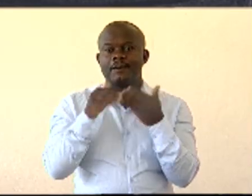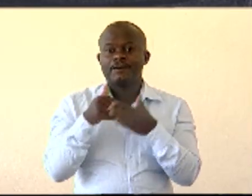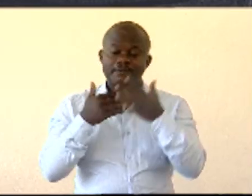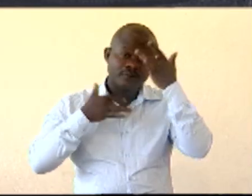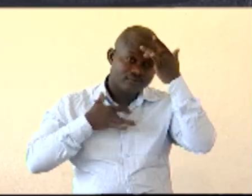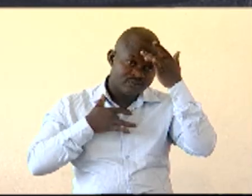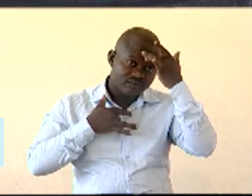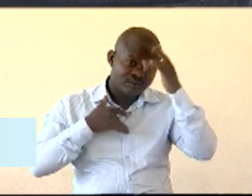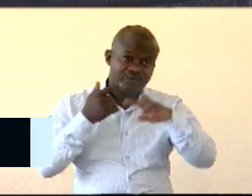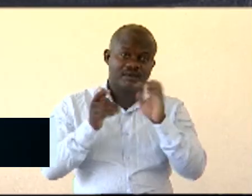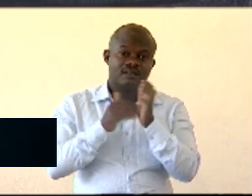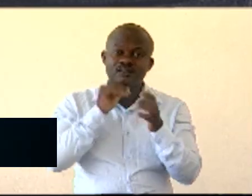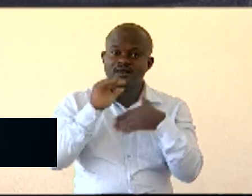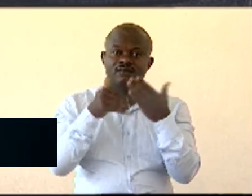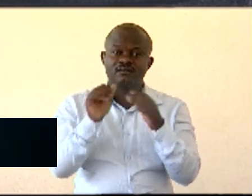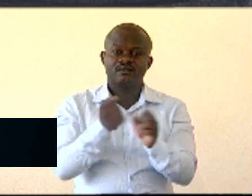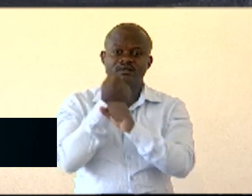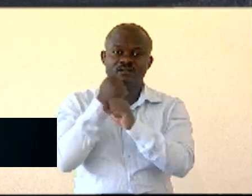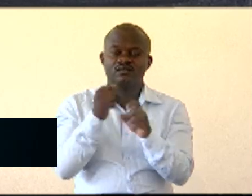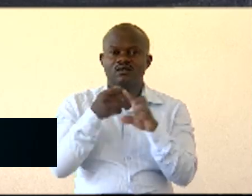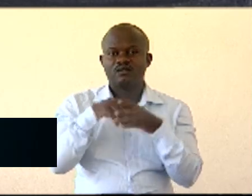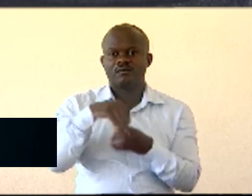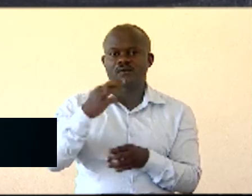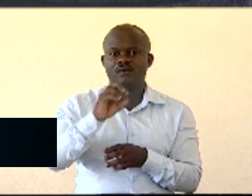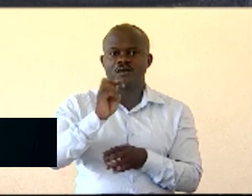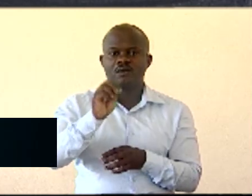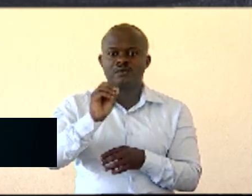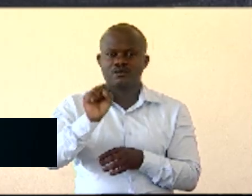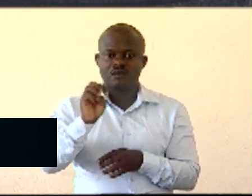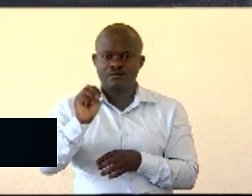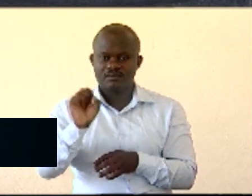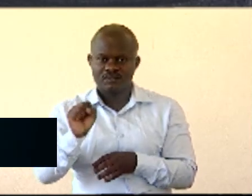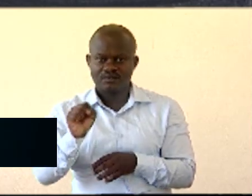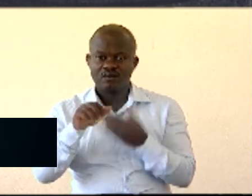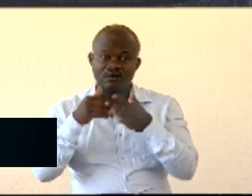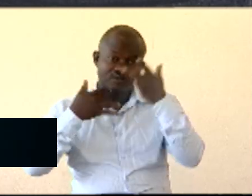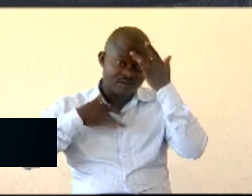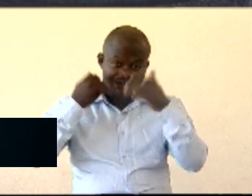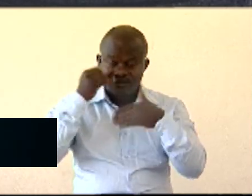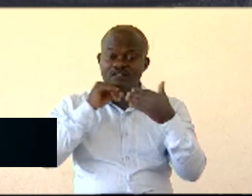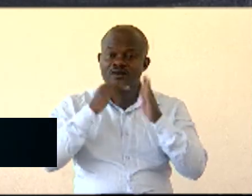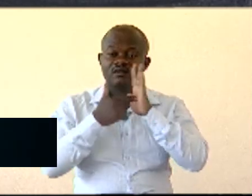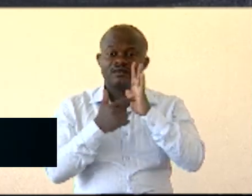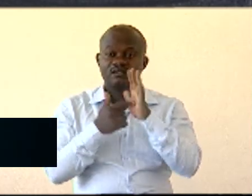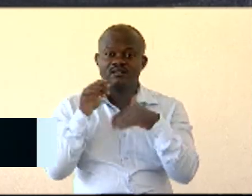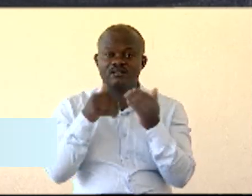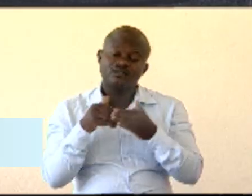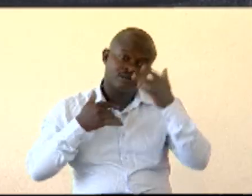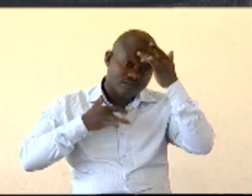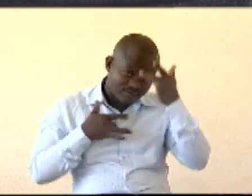disease, but you don't show the signs and symptoms of the disease. If you don't show the signs and symptoms of the